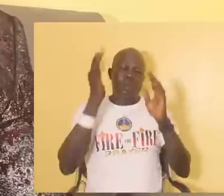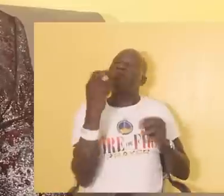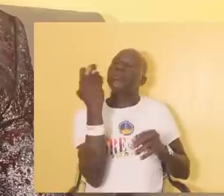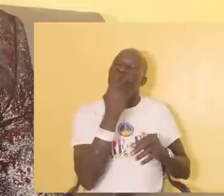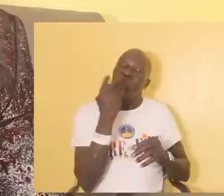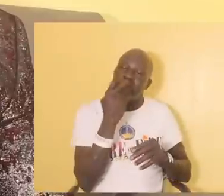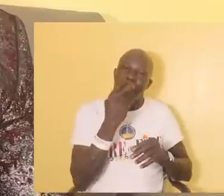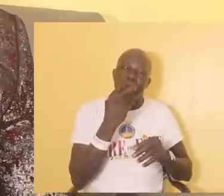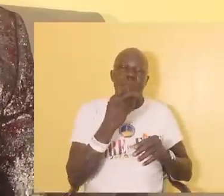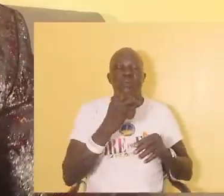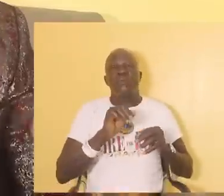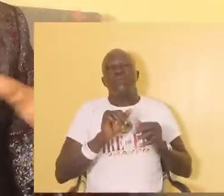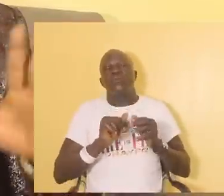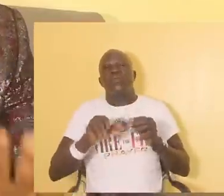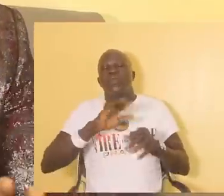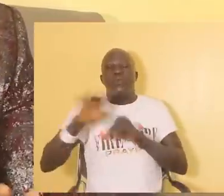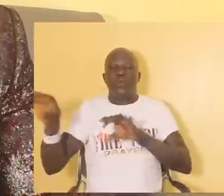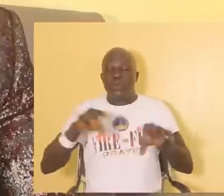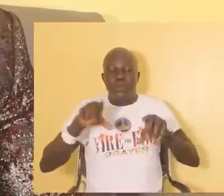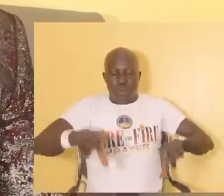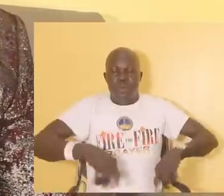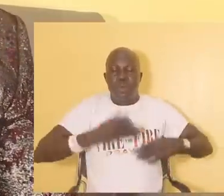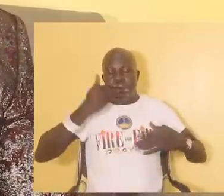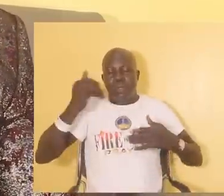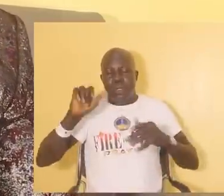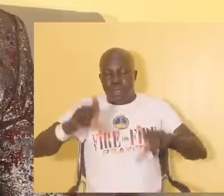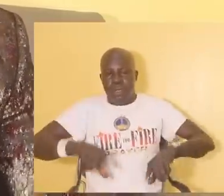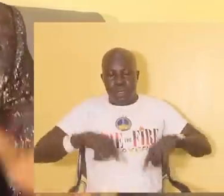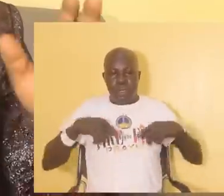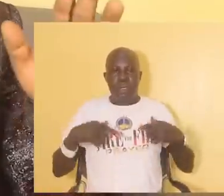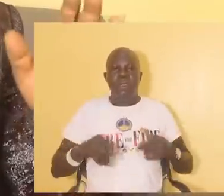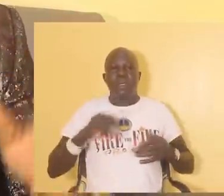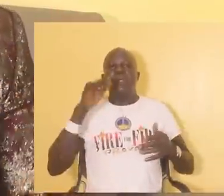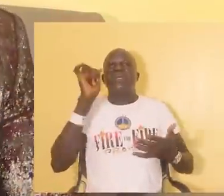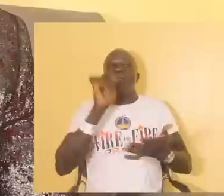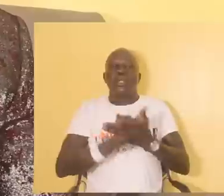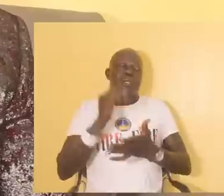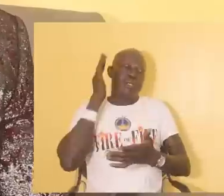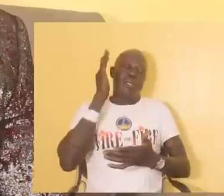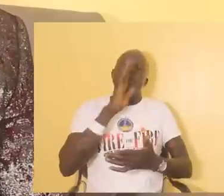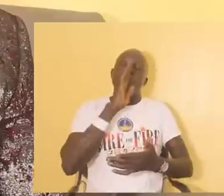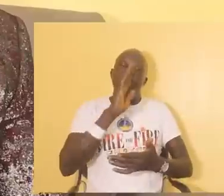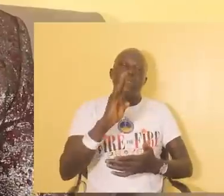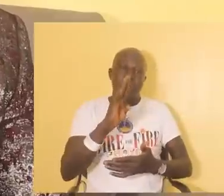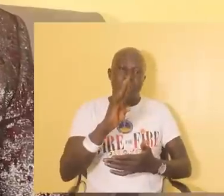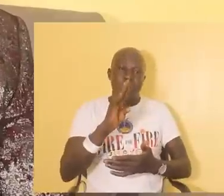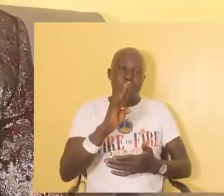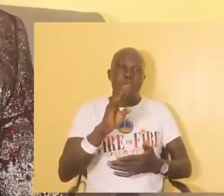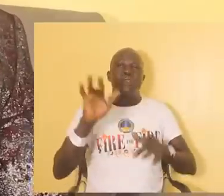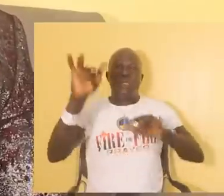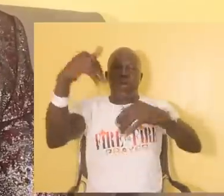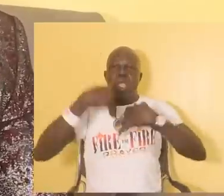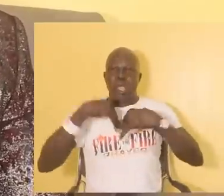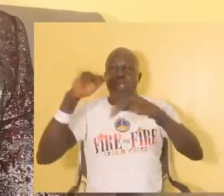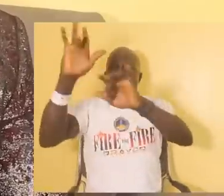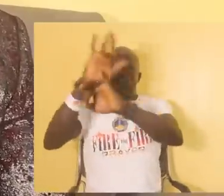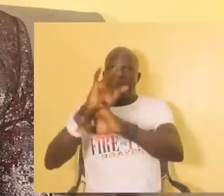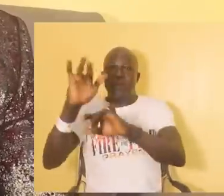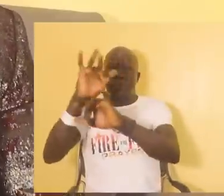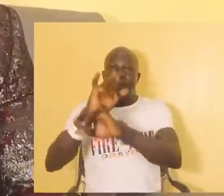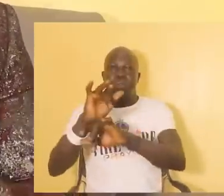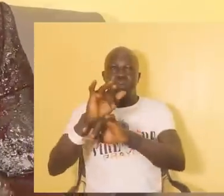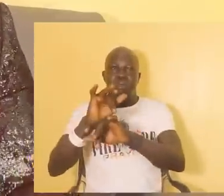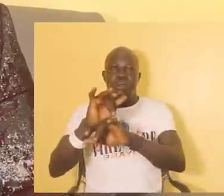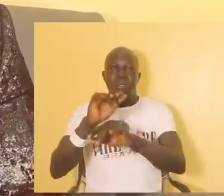Love manifest. Amen. Run your life. Amen. You shall surely be. Amen.